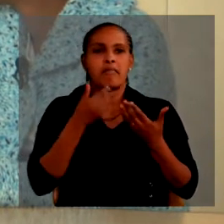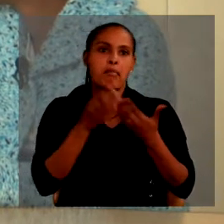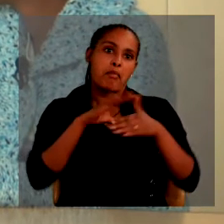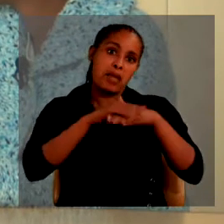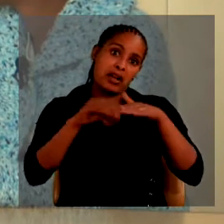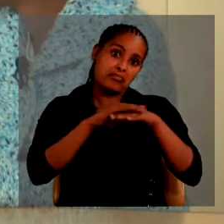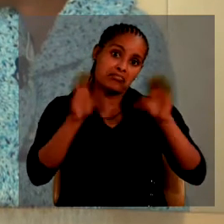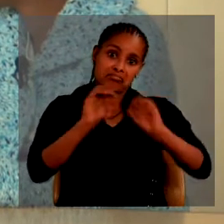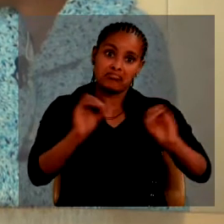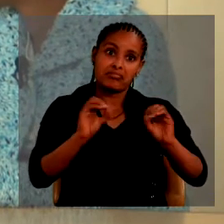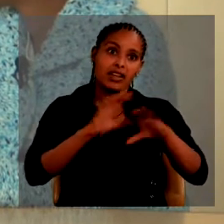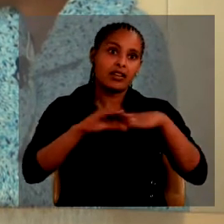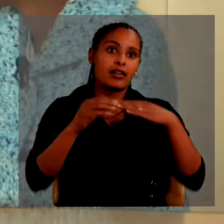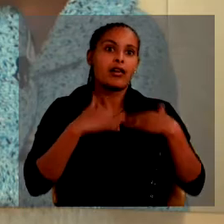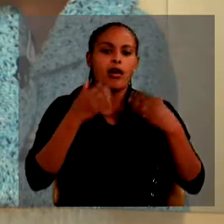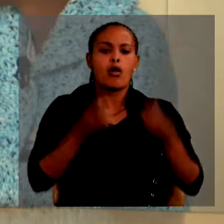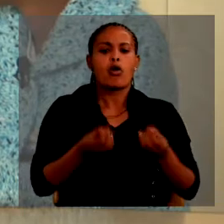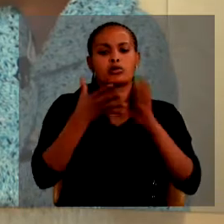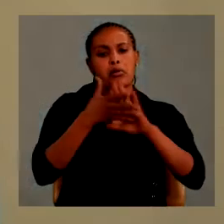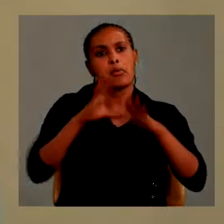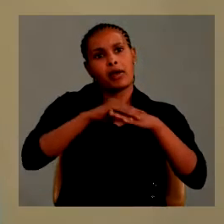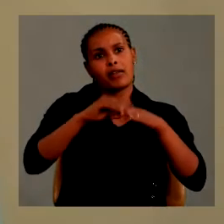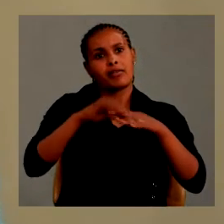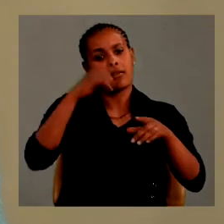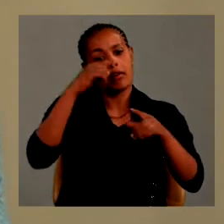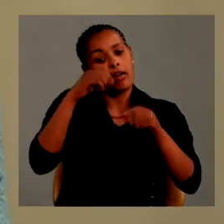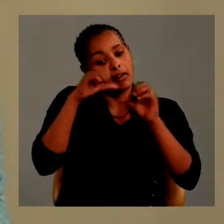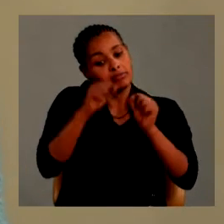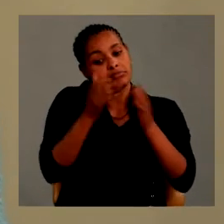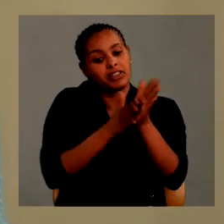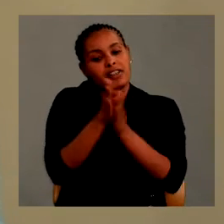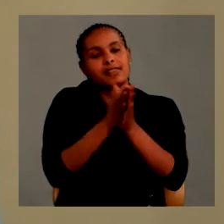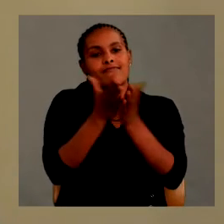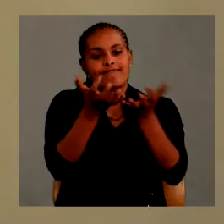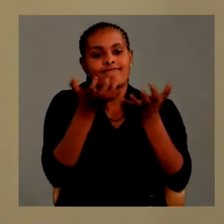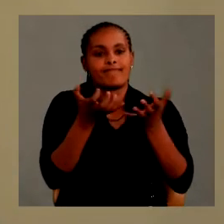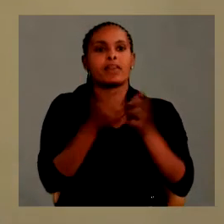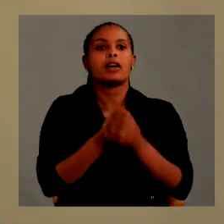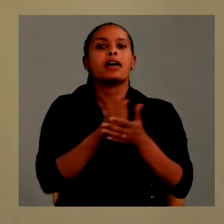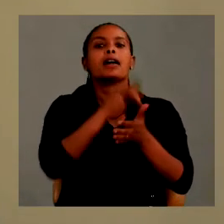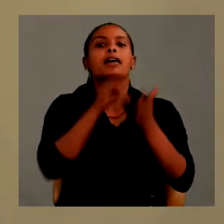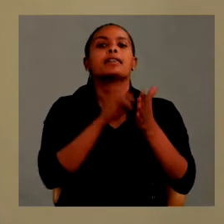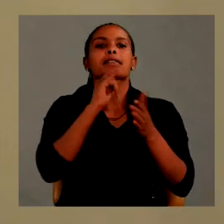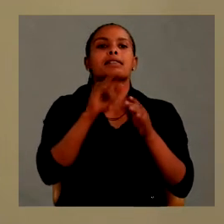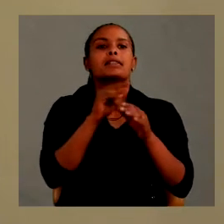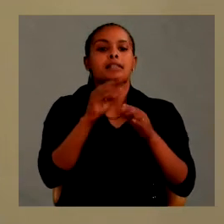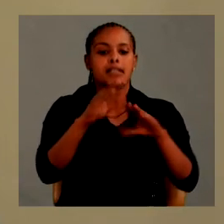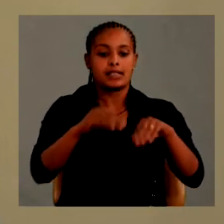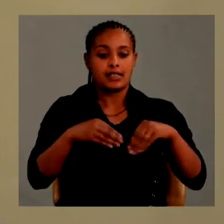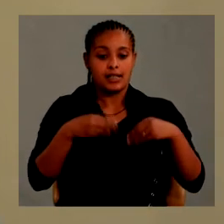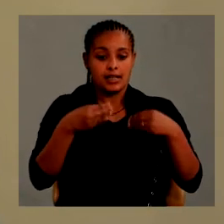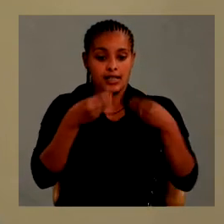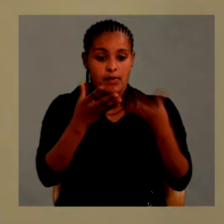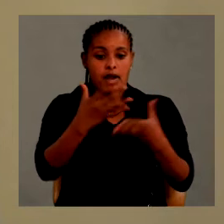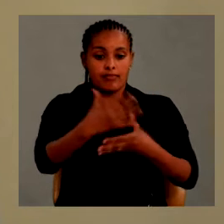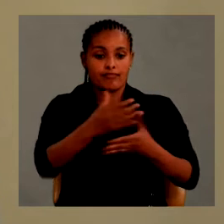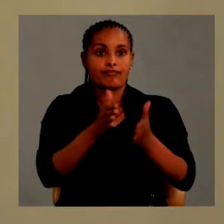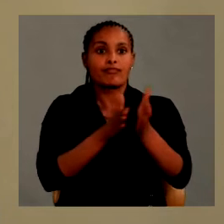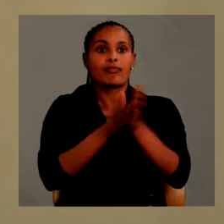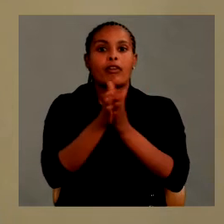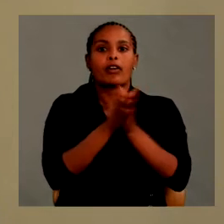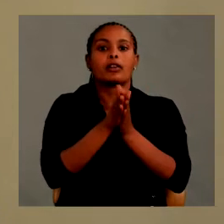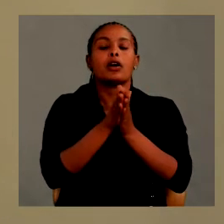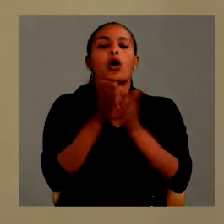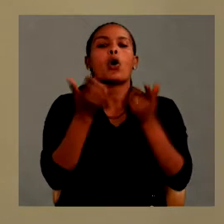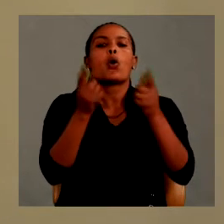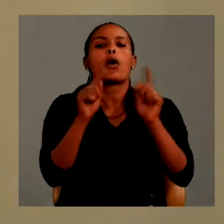But so people who come with lots of money, they can take as much as they need. So it is the supply and demand issue here.